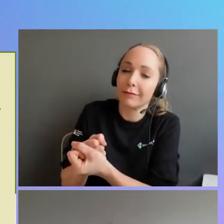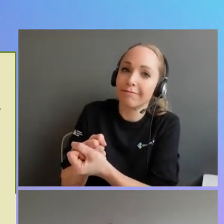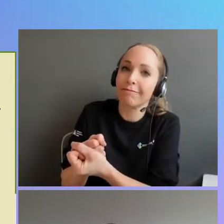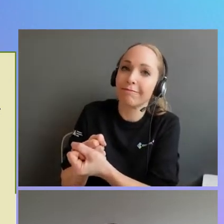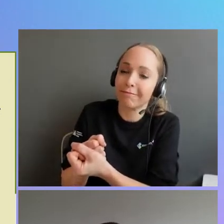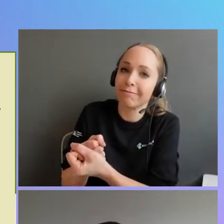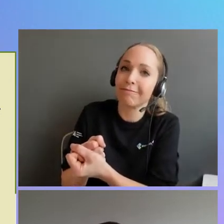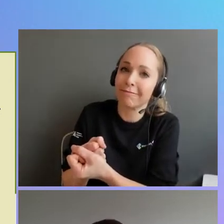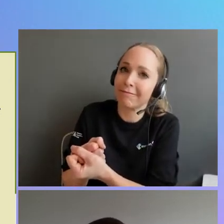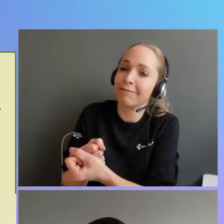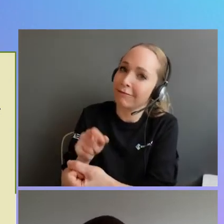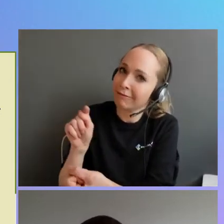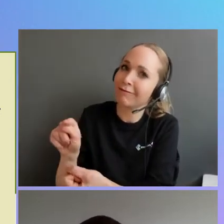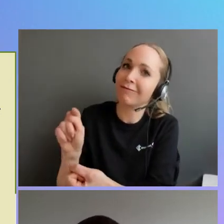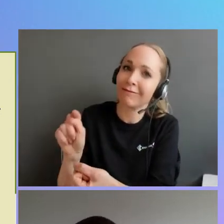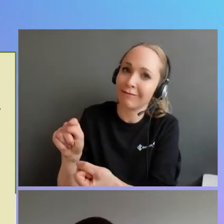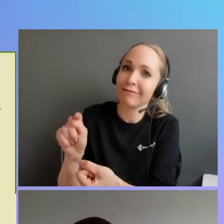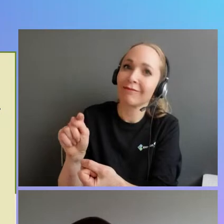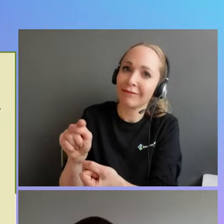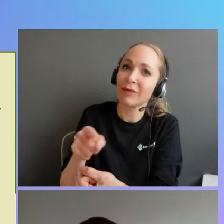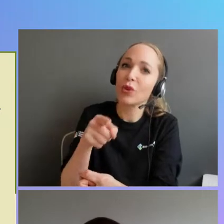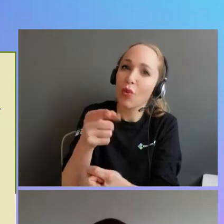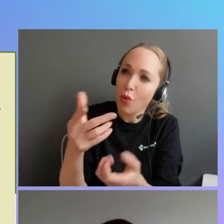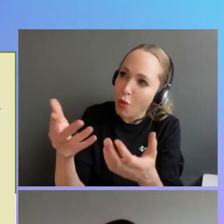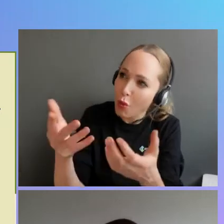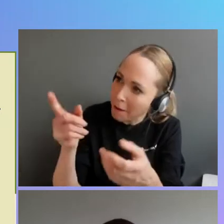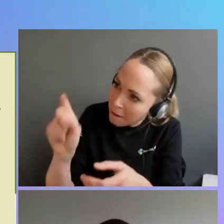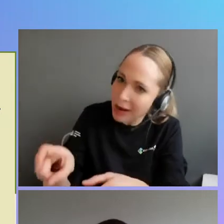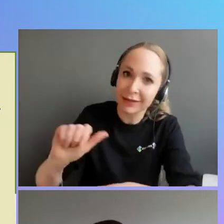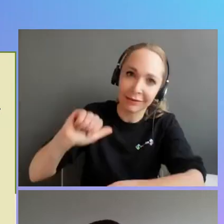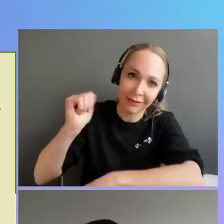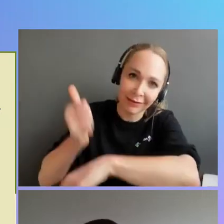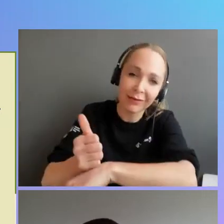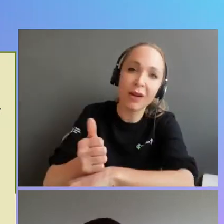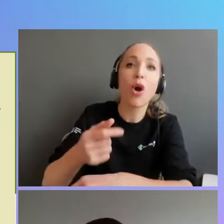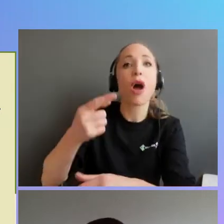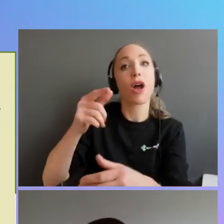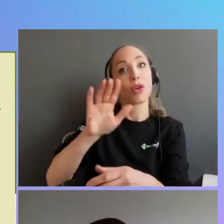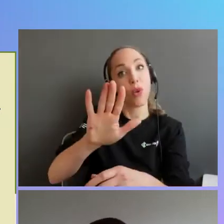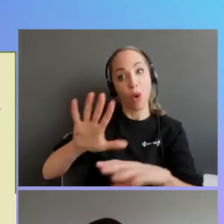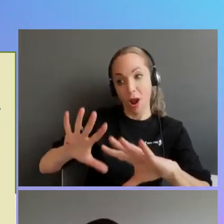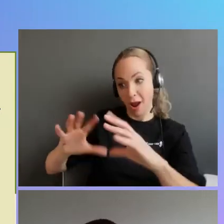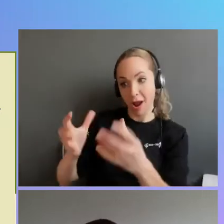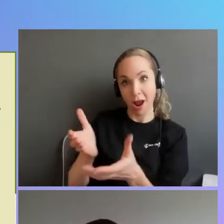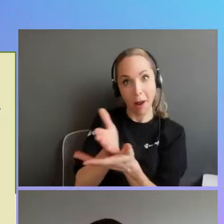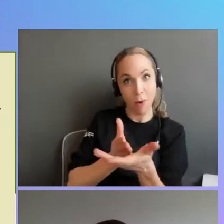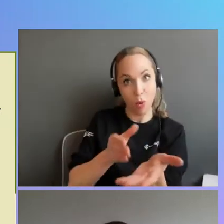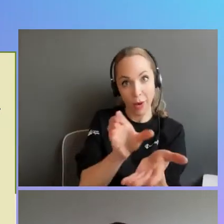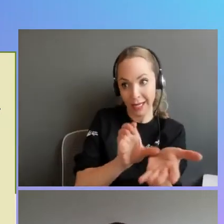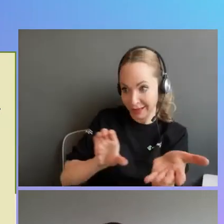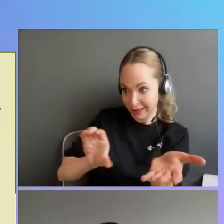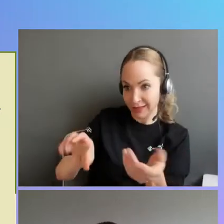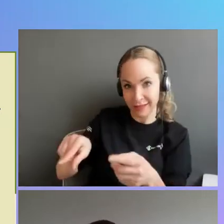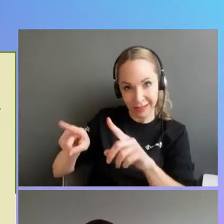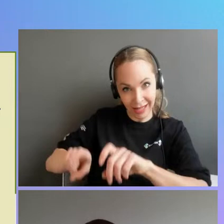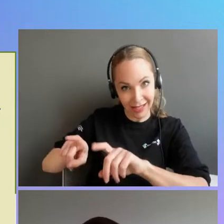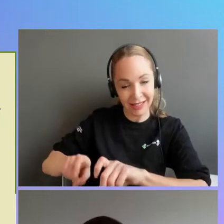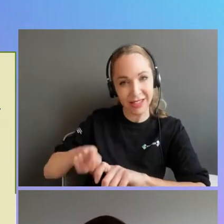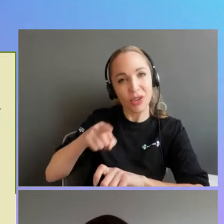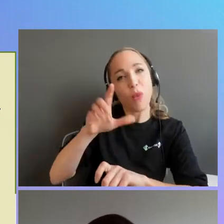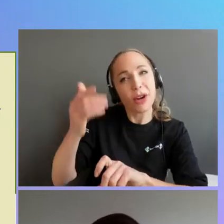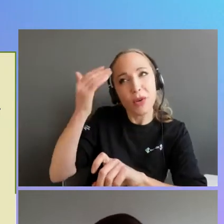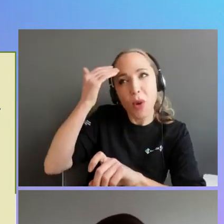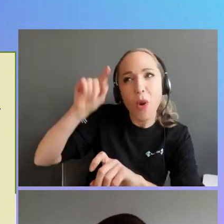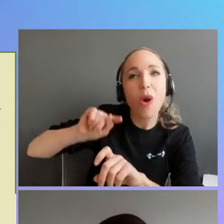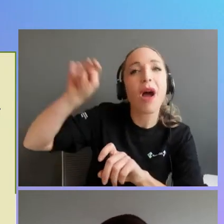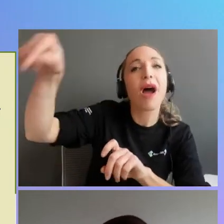assert the desired state of your component. So make sure it's built properly, trigger the check, and then you